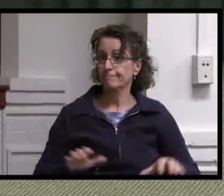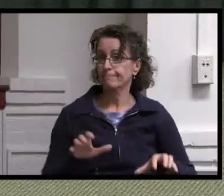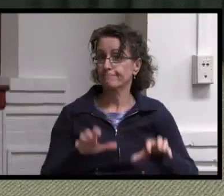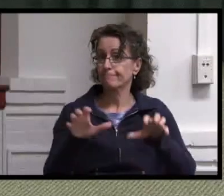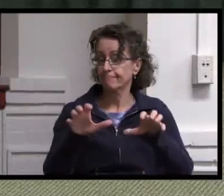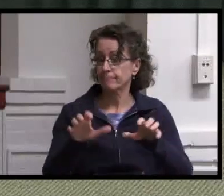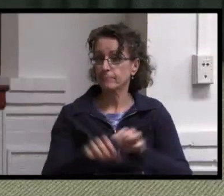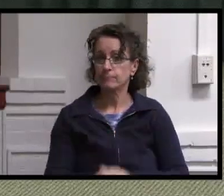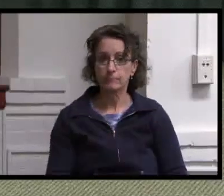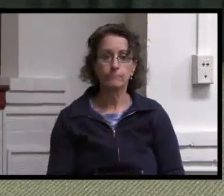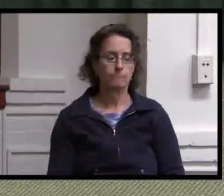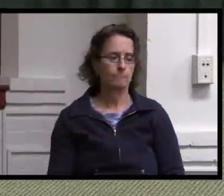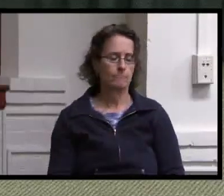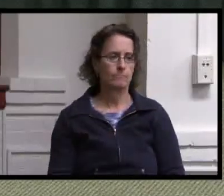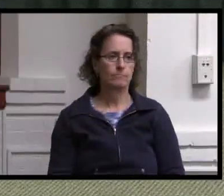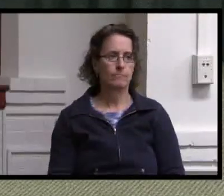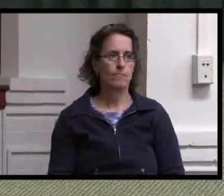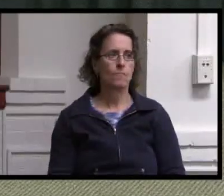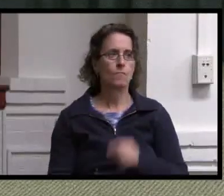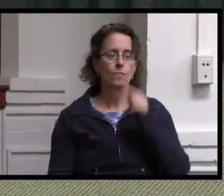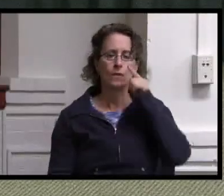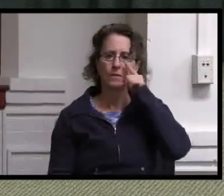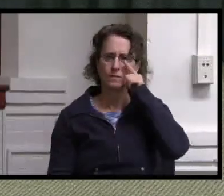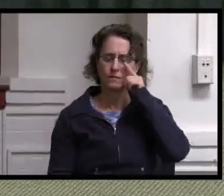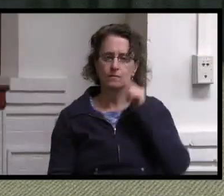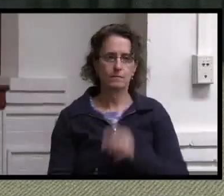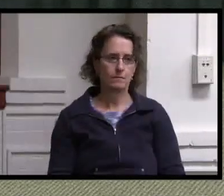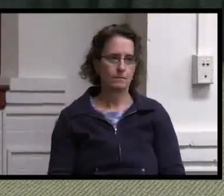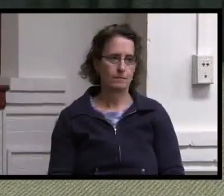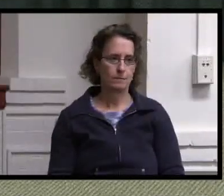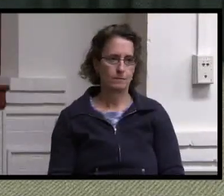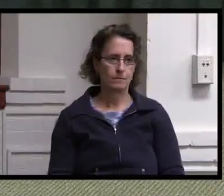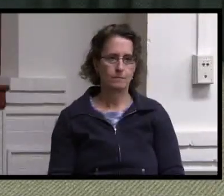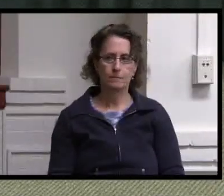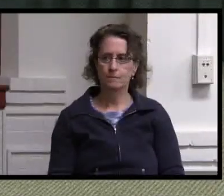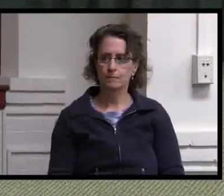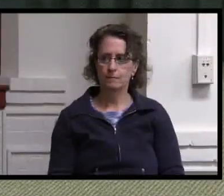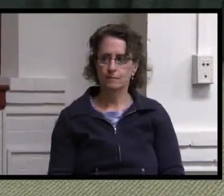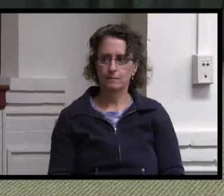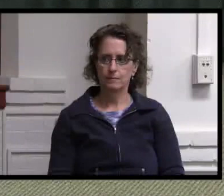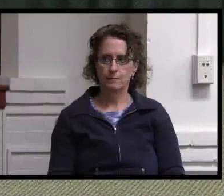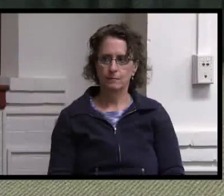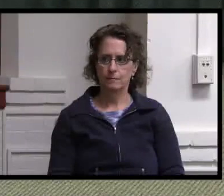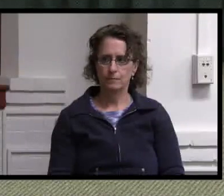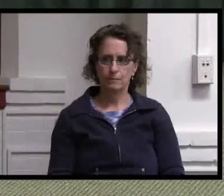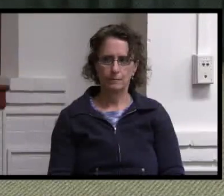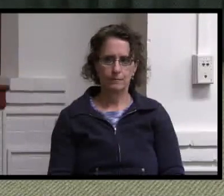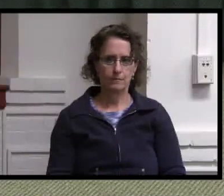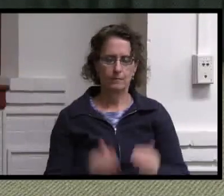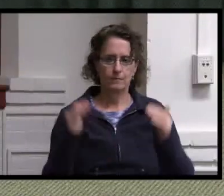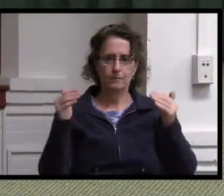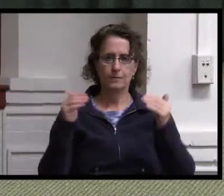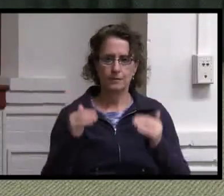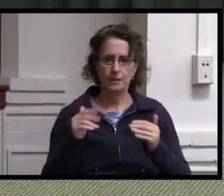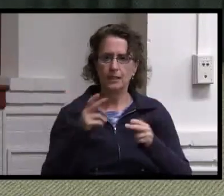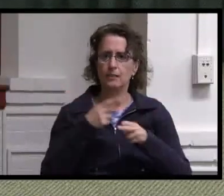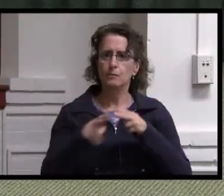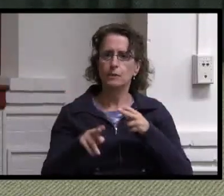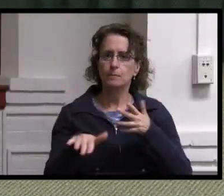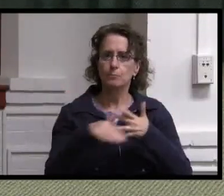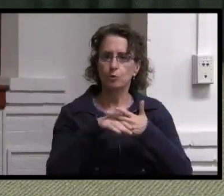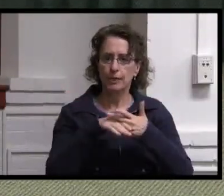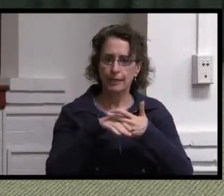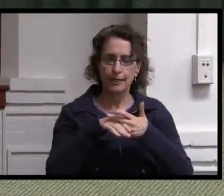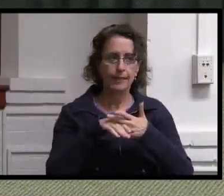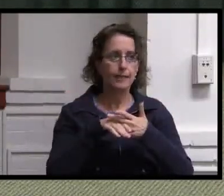Excellent. Okay, great. What I'd like to do is take a quick break, and we'll come back a little before 5 of, and